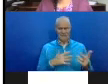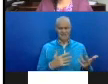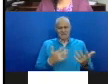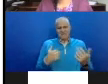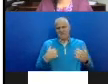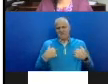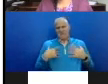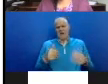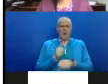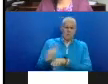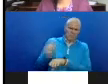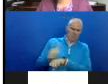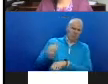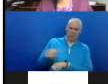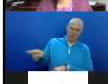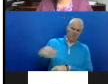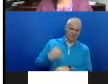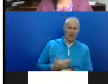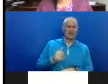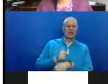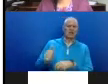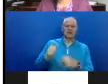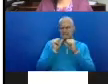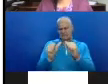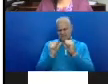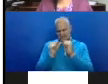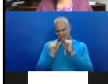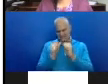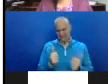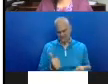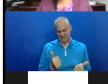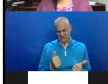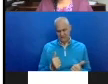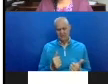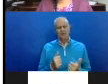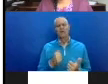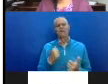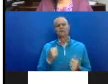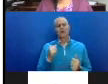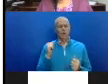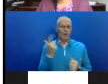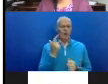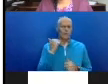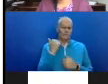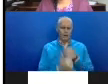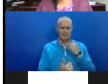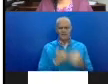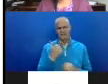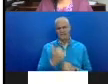they are blaming their partners, they are minimizing, denying the abuse and all that kind of stuff. And there's a whole process of